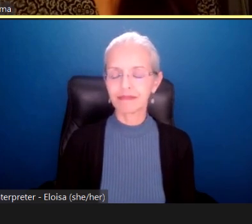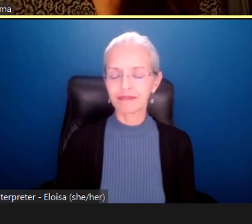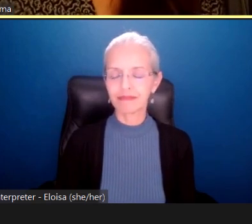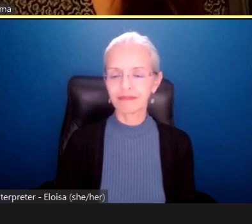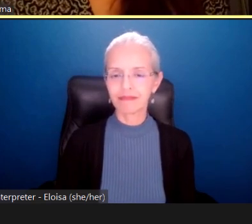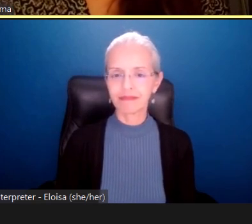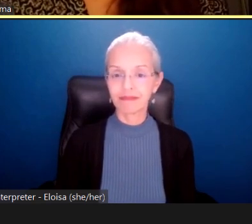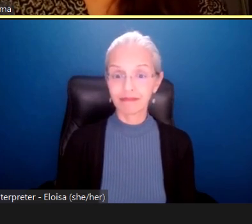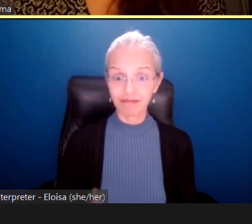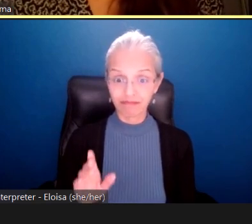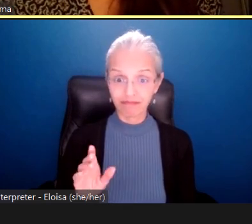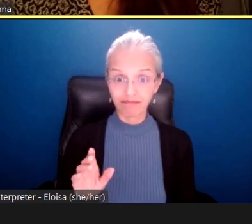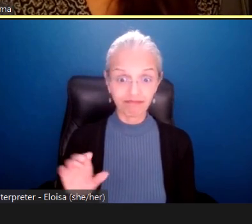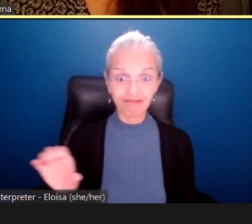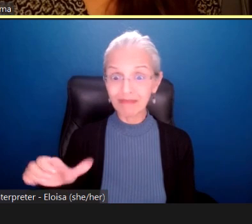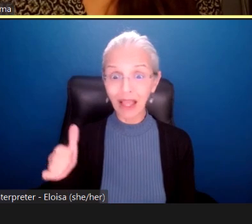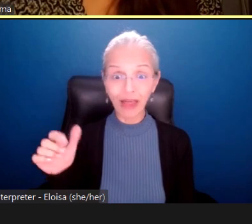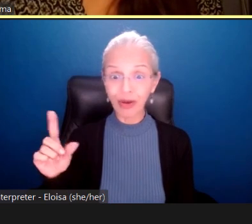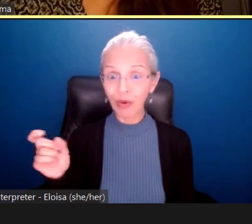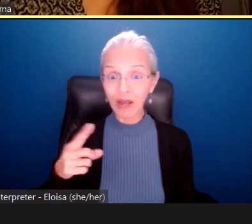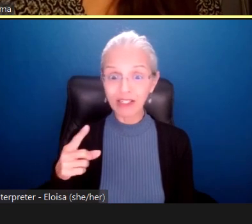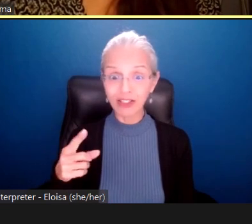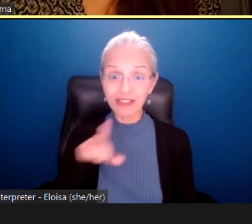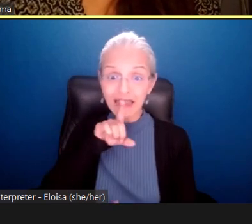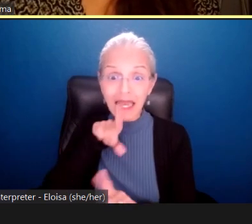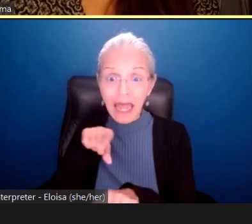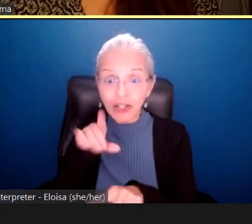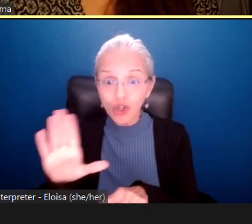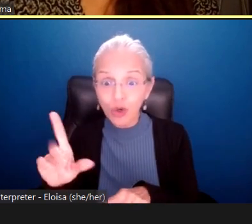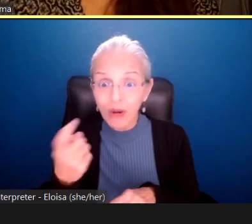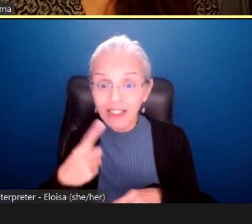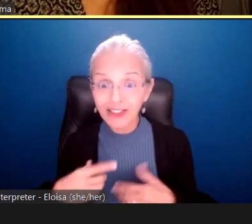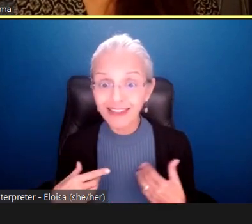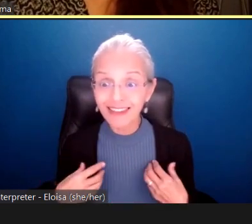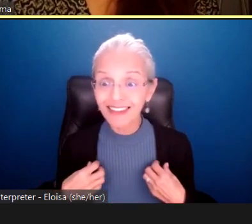Did that answer the question, Hillary?